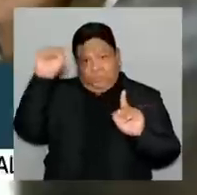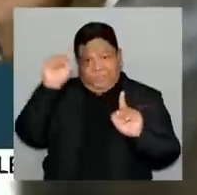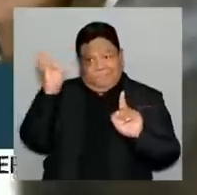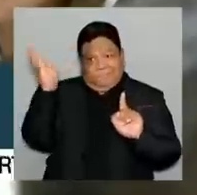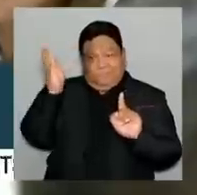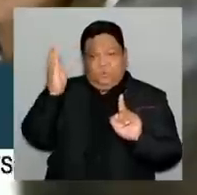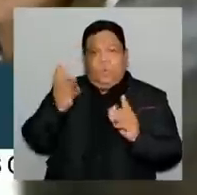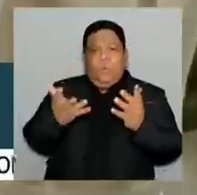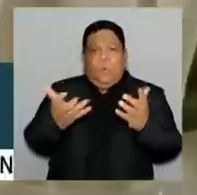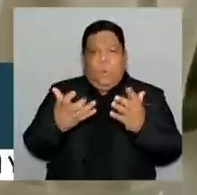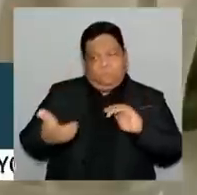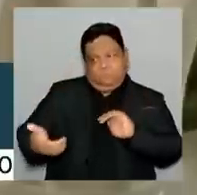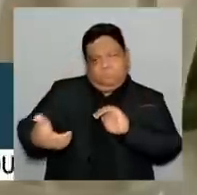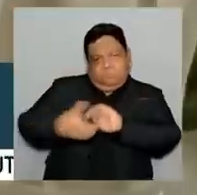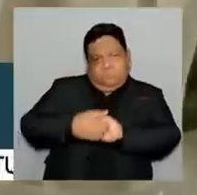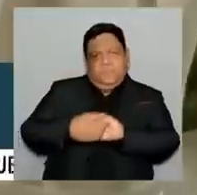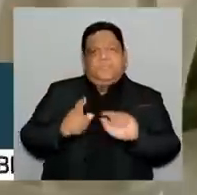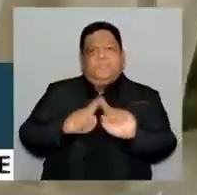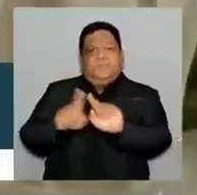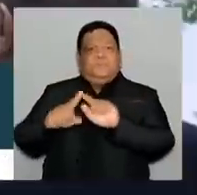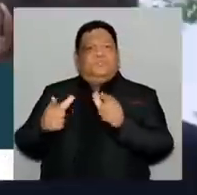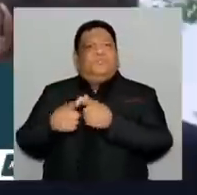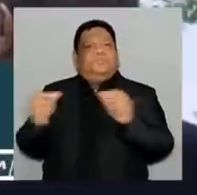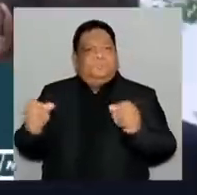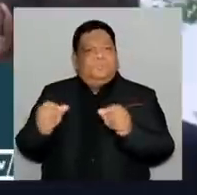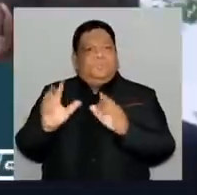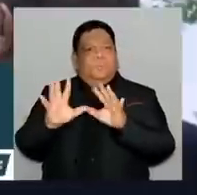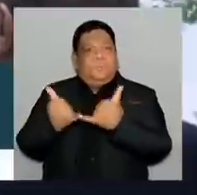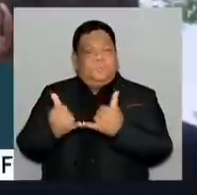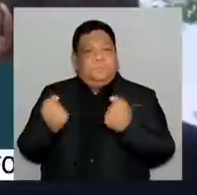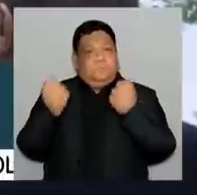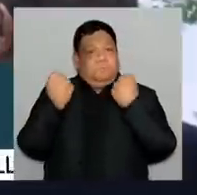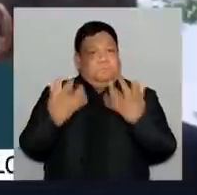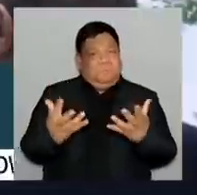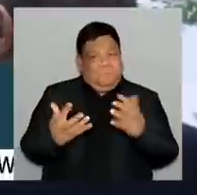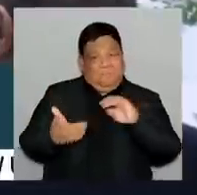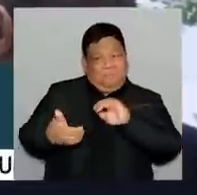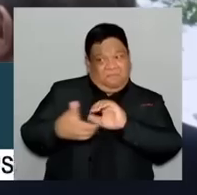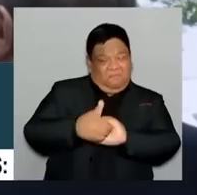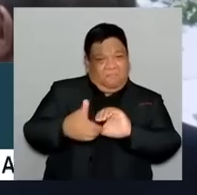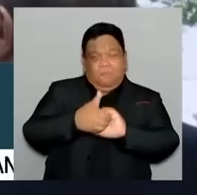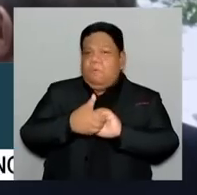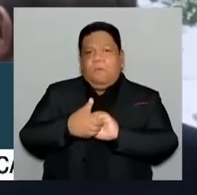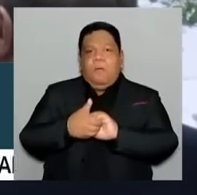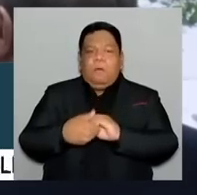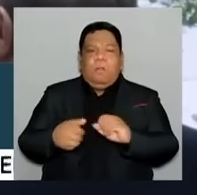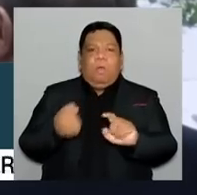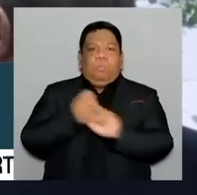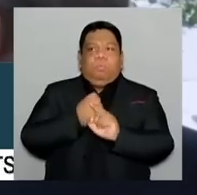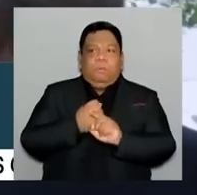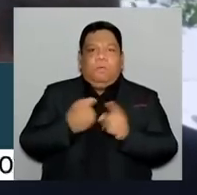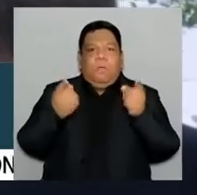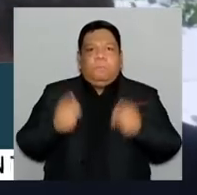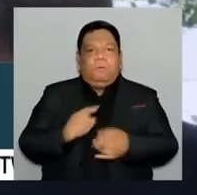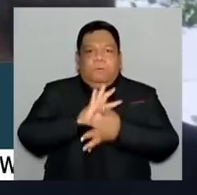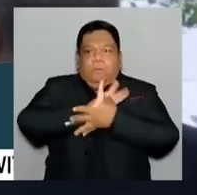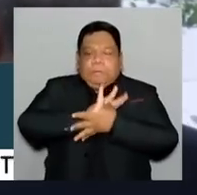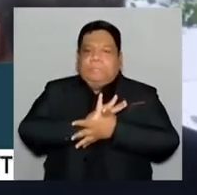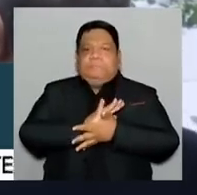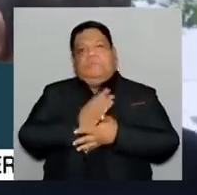with the Japanese companies. He said a lot of deals have been affected by the recent restrictions due to the COVID-19